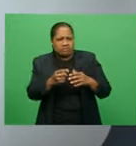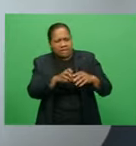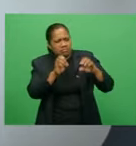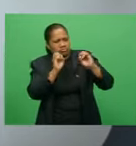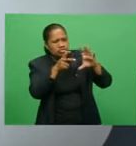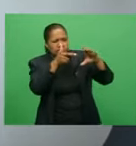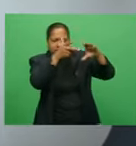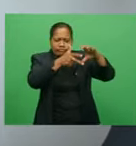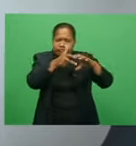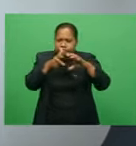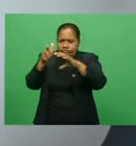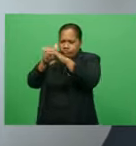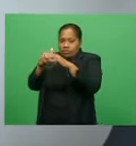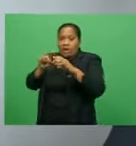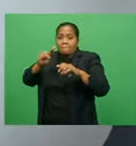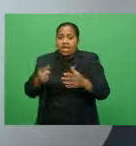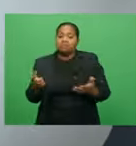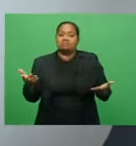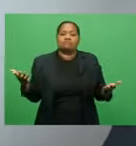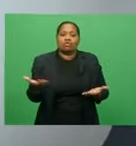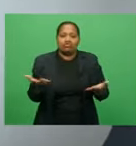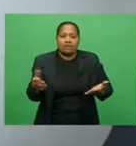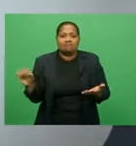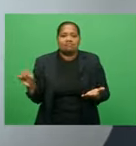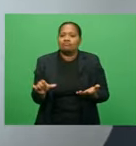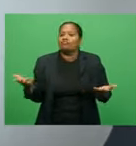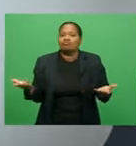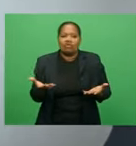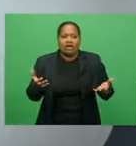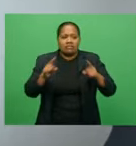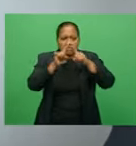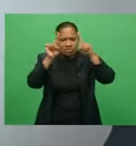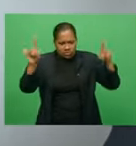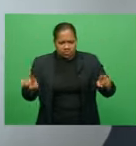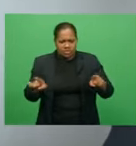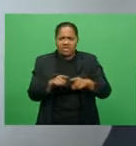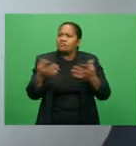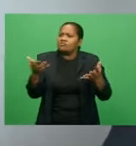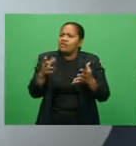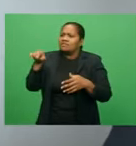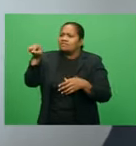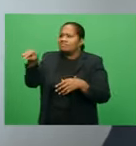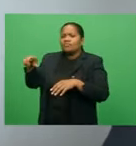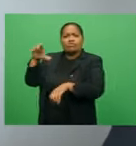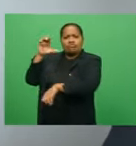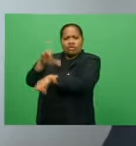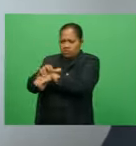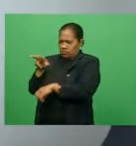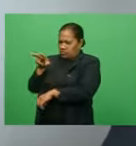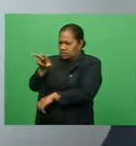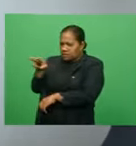but where should the screen be? Should it be with the police to see